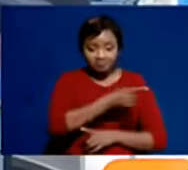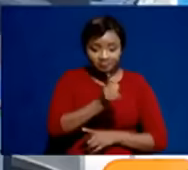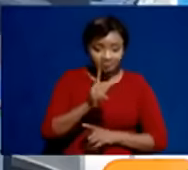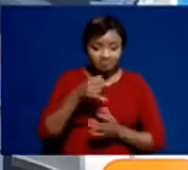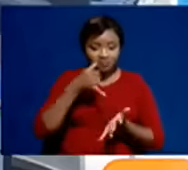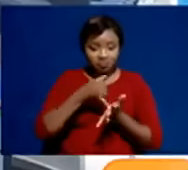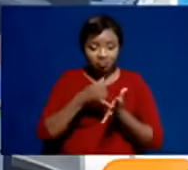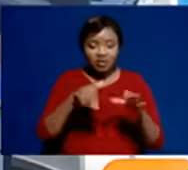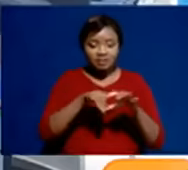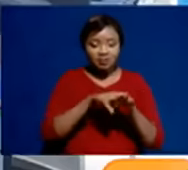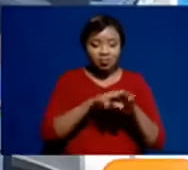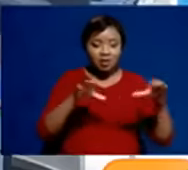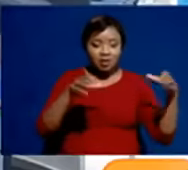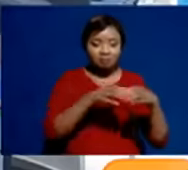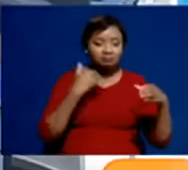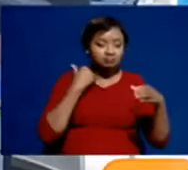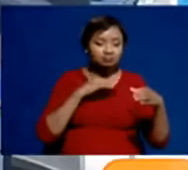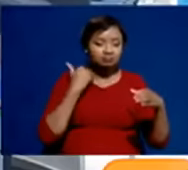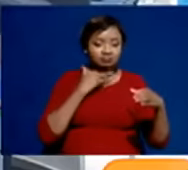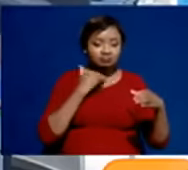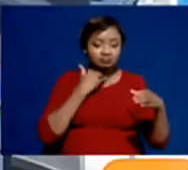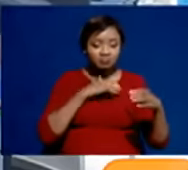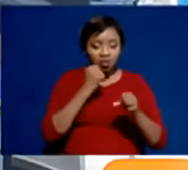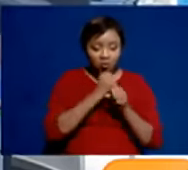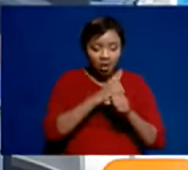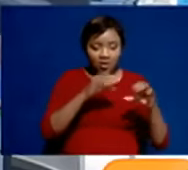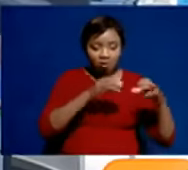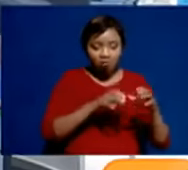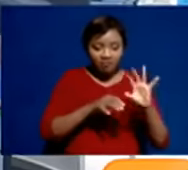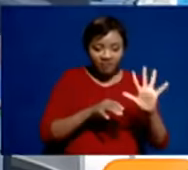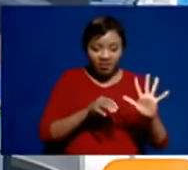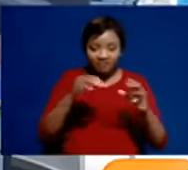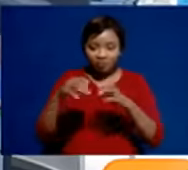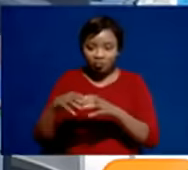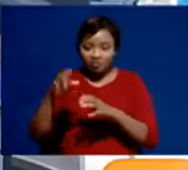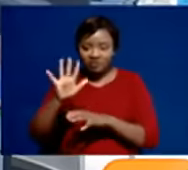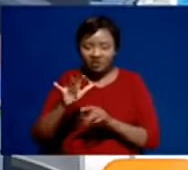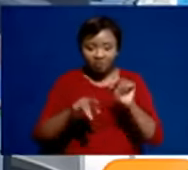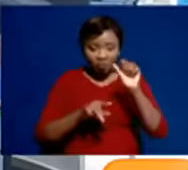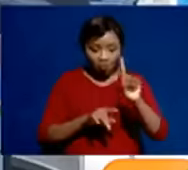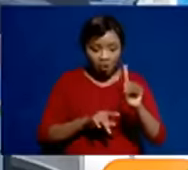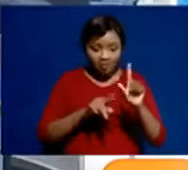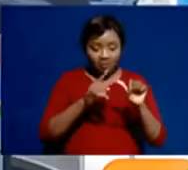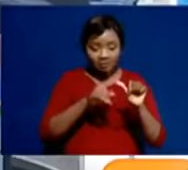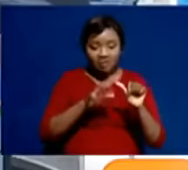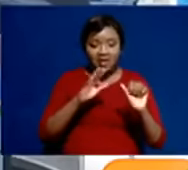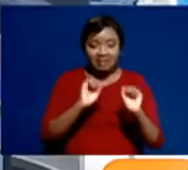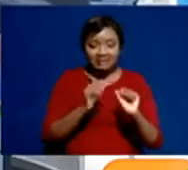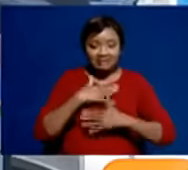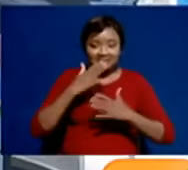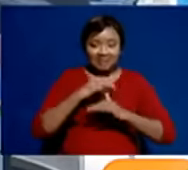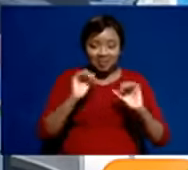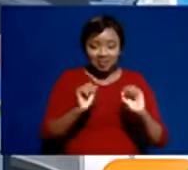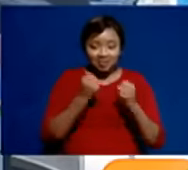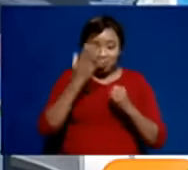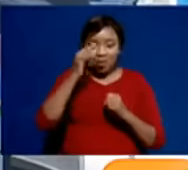of a gang that has been operating in groups of five. One member of the gang escaped death by a whisker as he had traveled